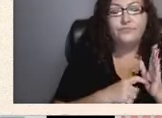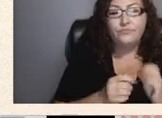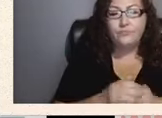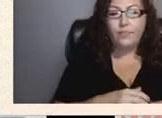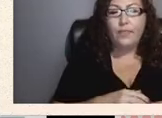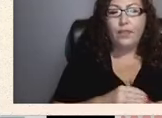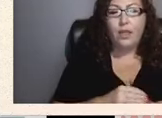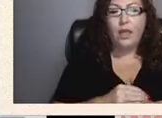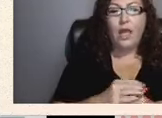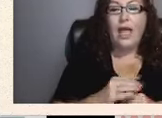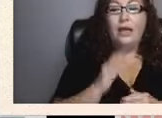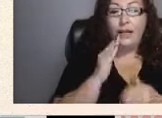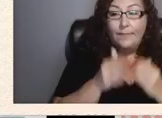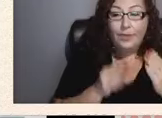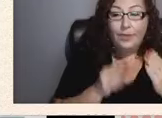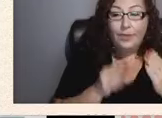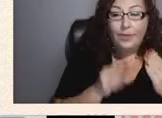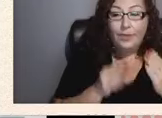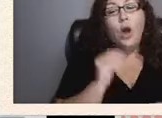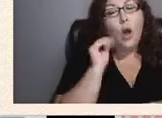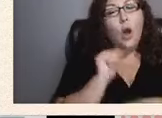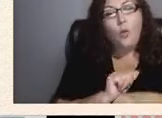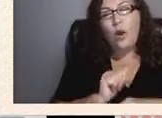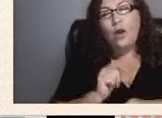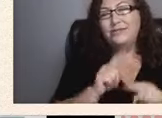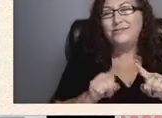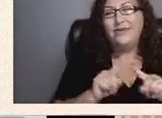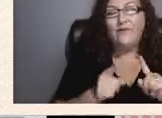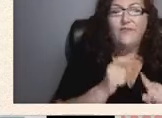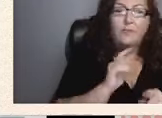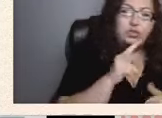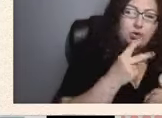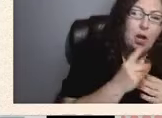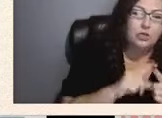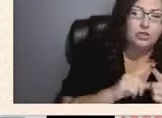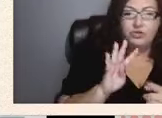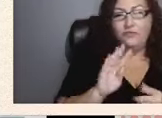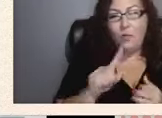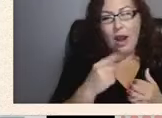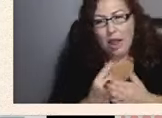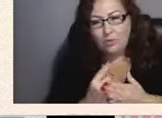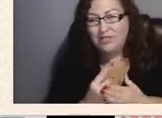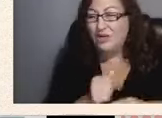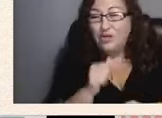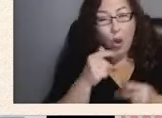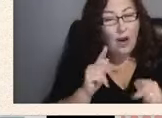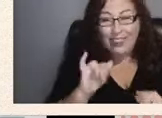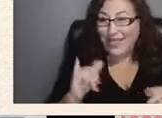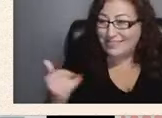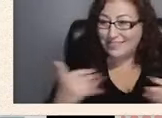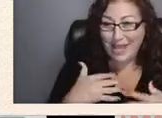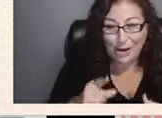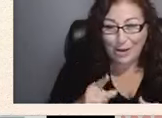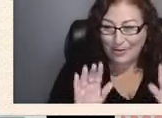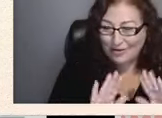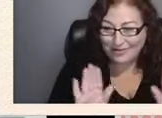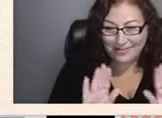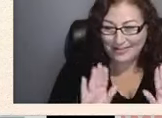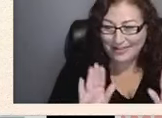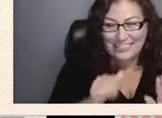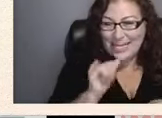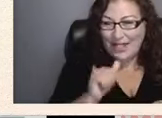Complete homework. So homework ranges from about 2 hours to about 4 hours. Now, don't let that scare you. It's not that